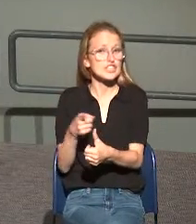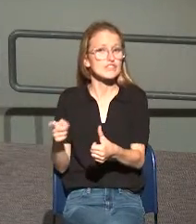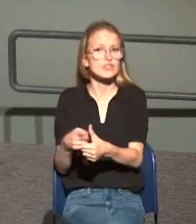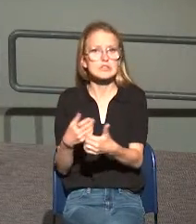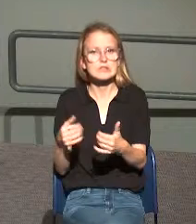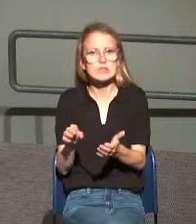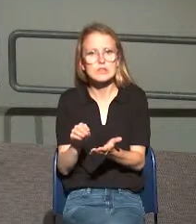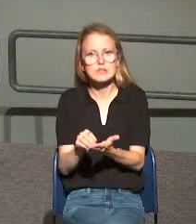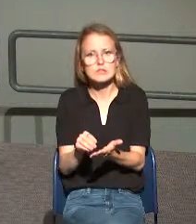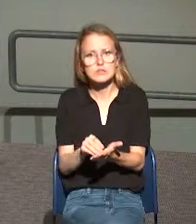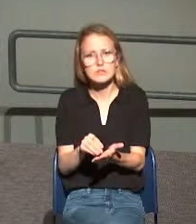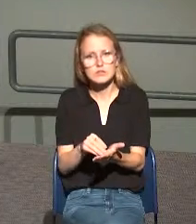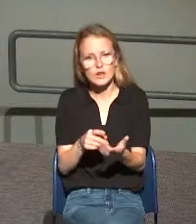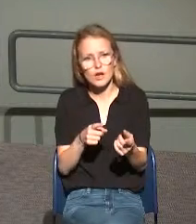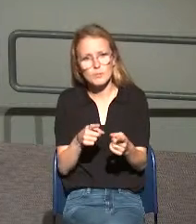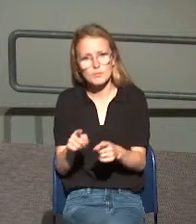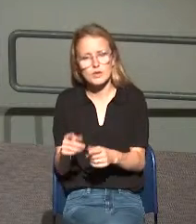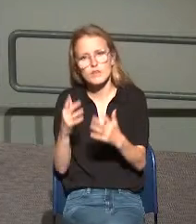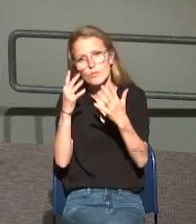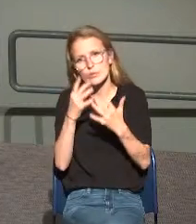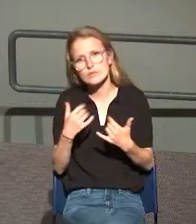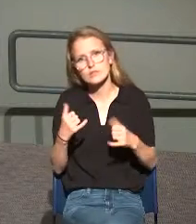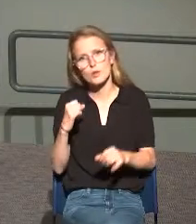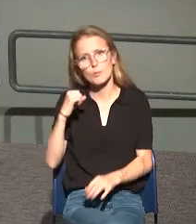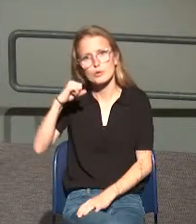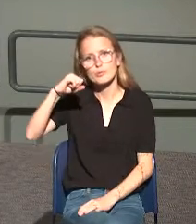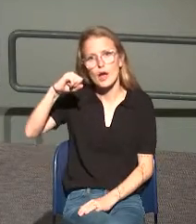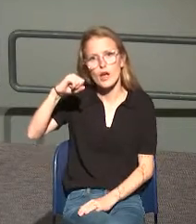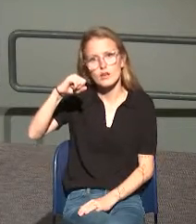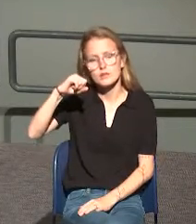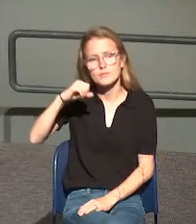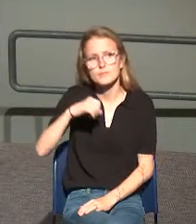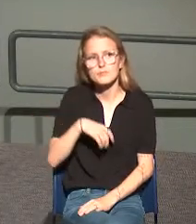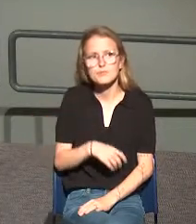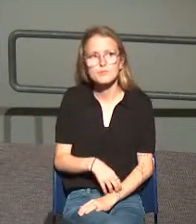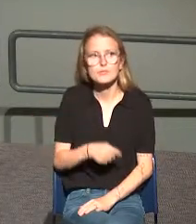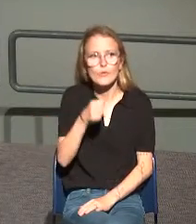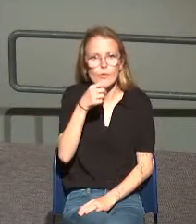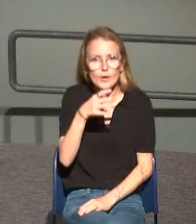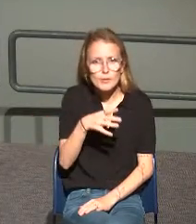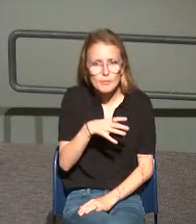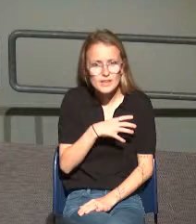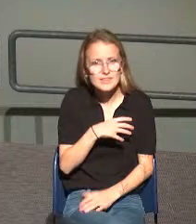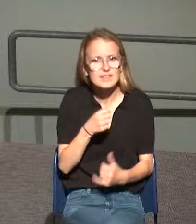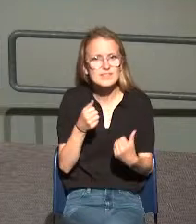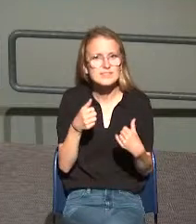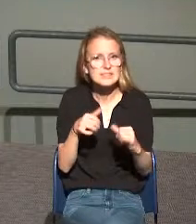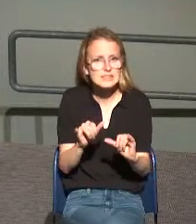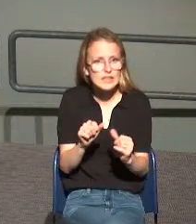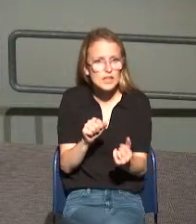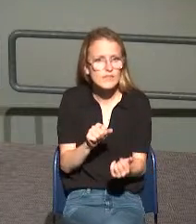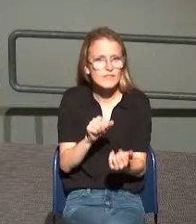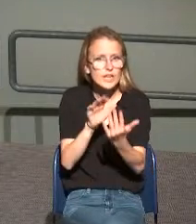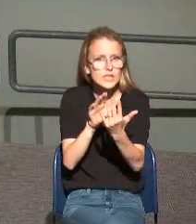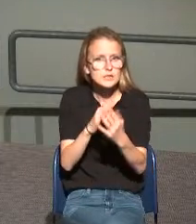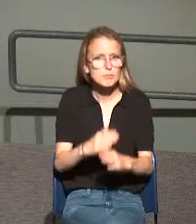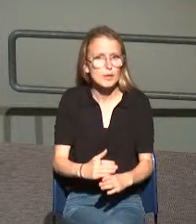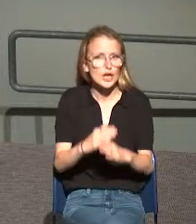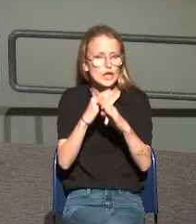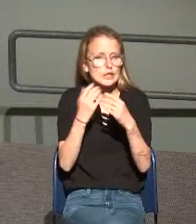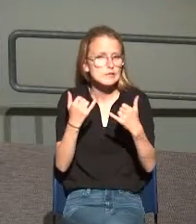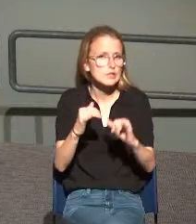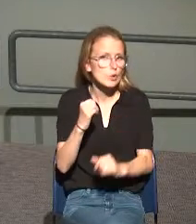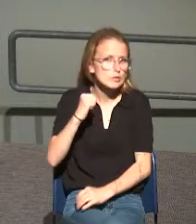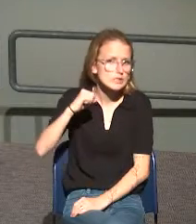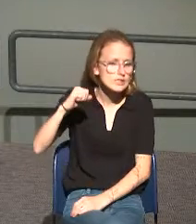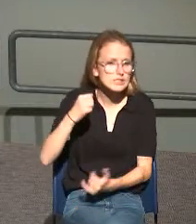and unfortunately, there is still pushback. Women still are encountering roadblocks. There is still resistance,